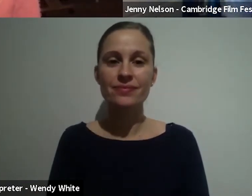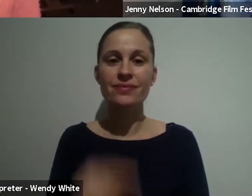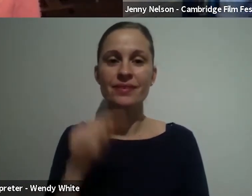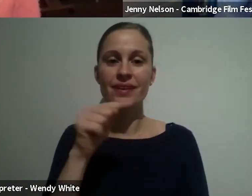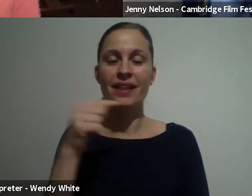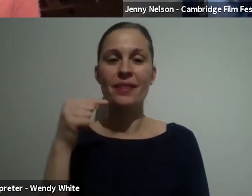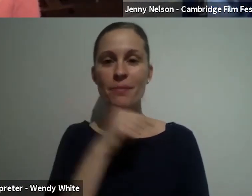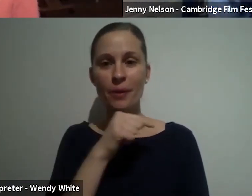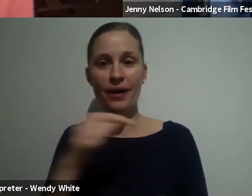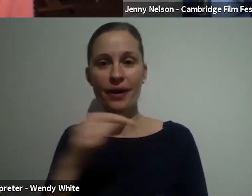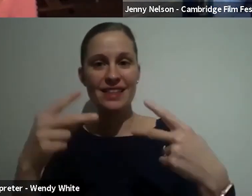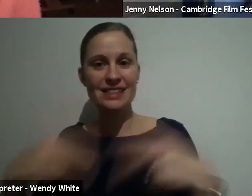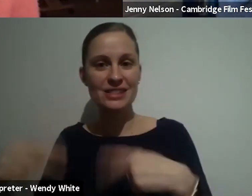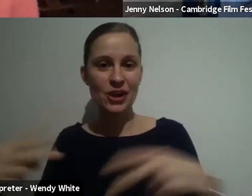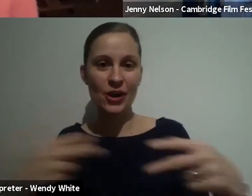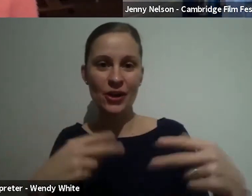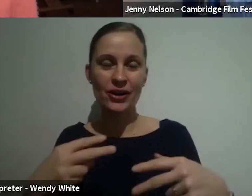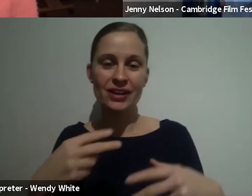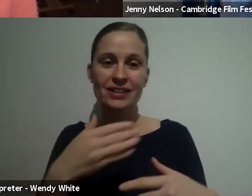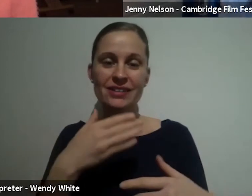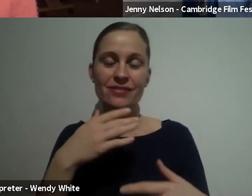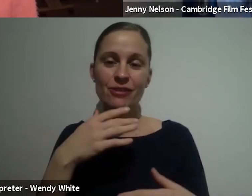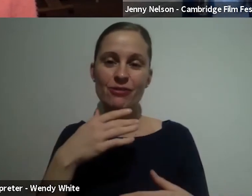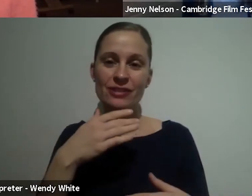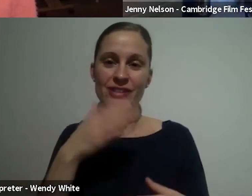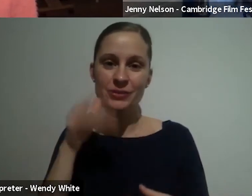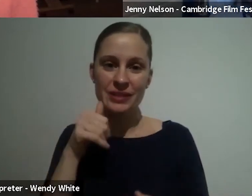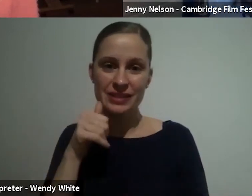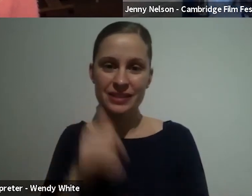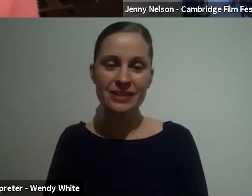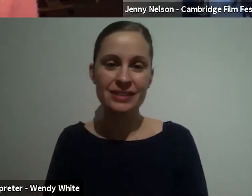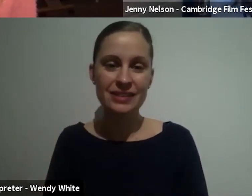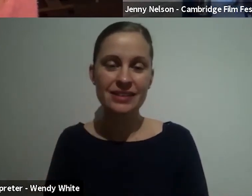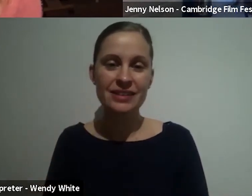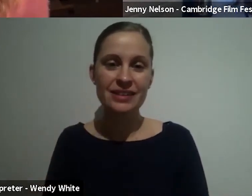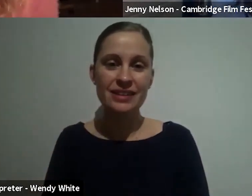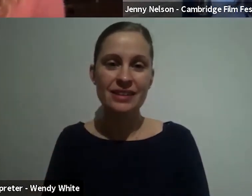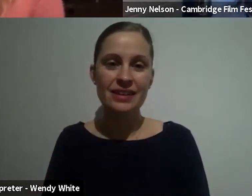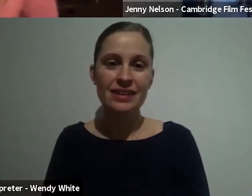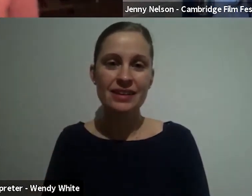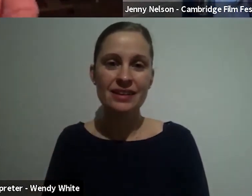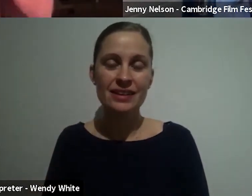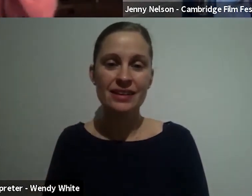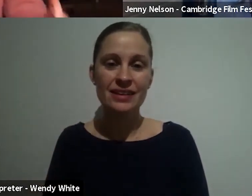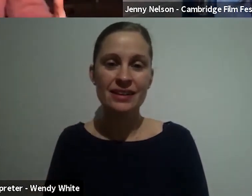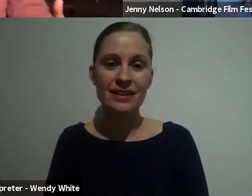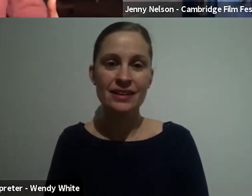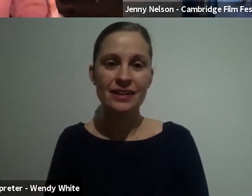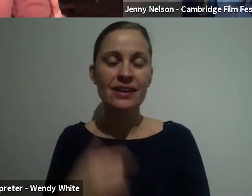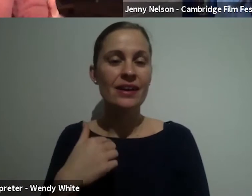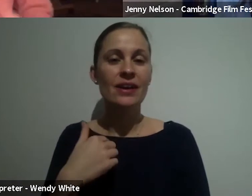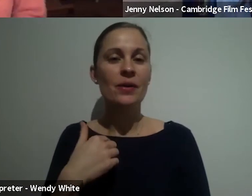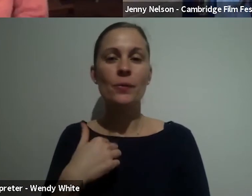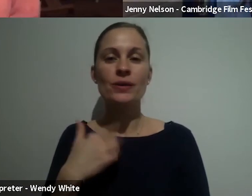He's so sweet. Very tender. And also I love him. He was, we didn't find the perfect guy to play